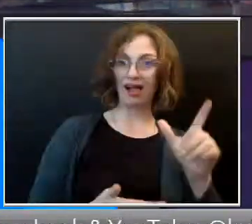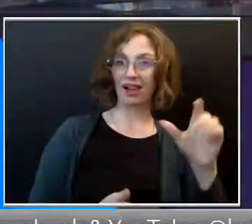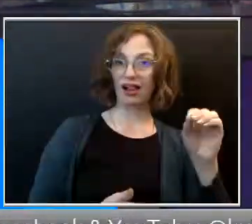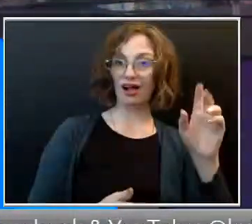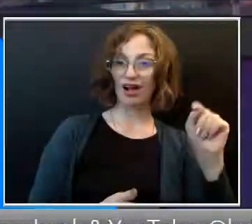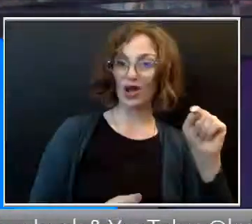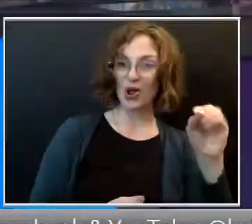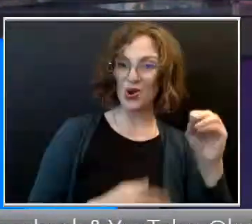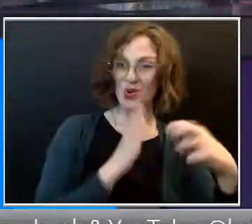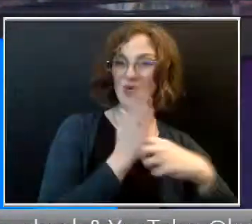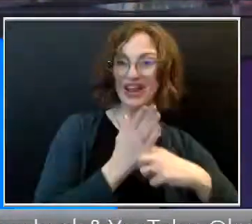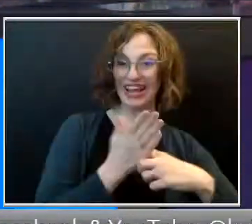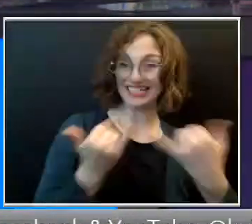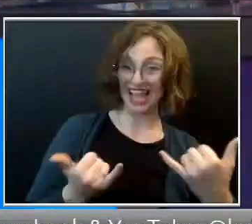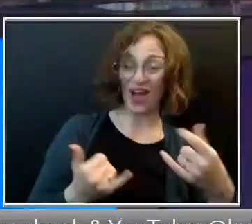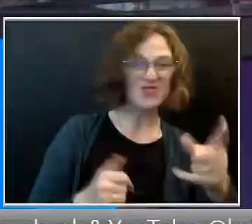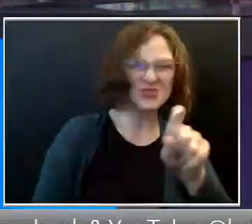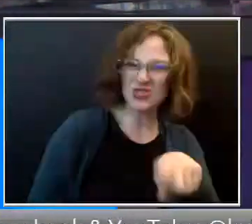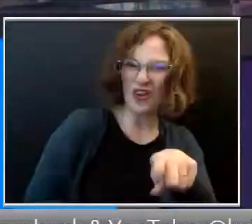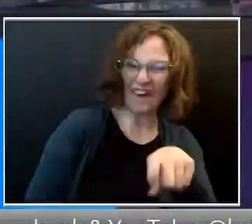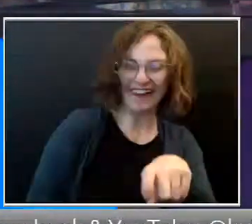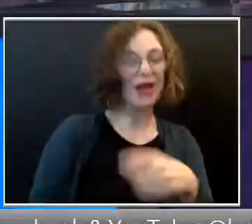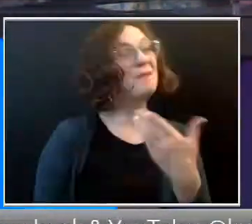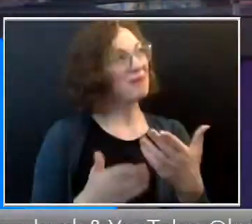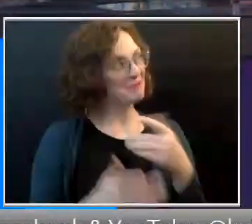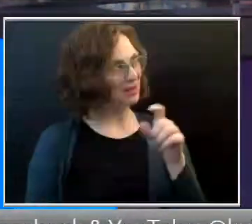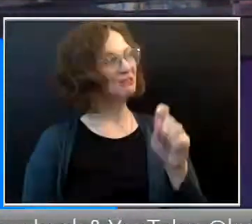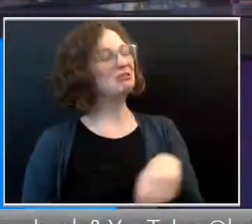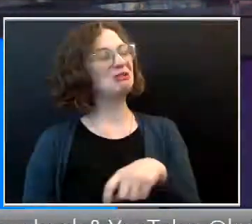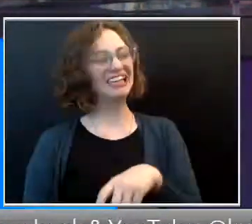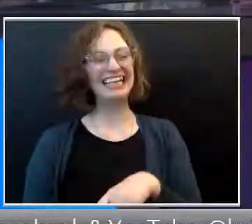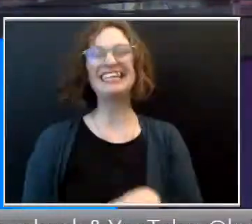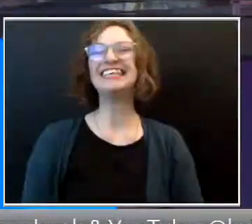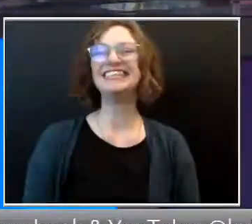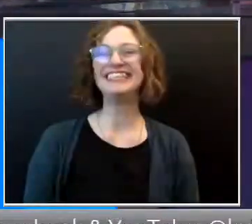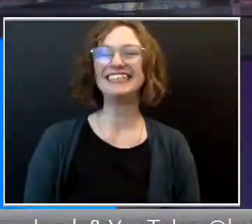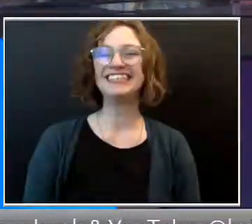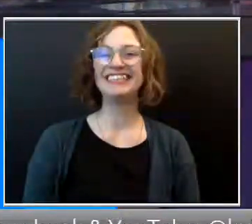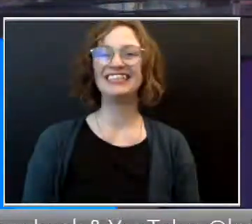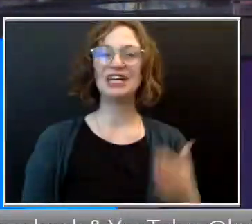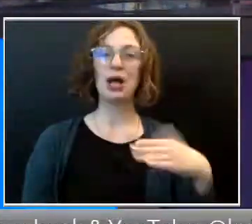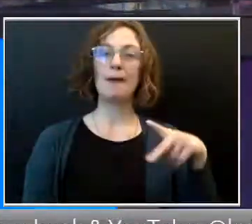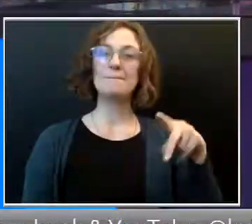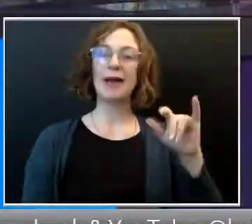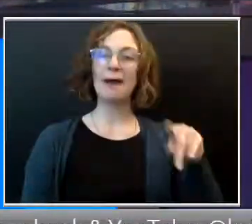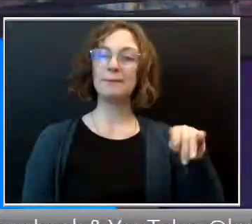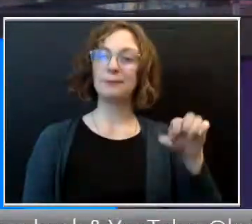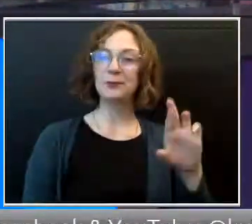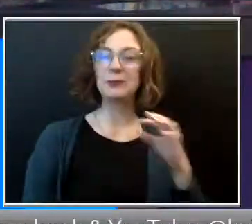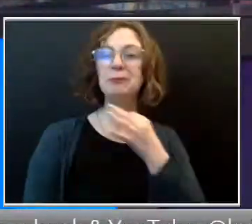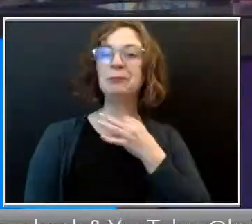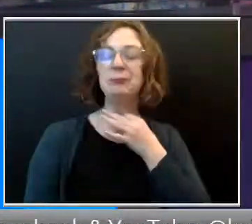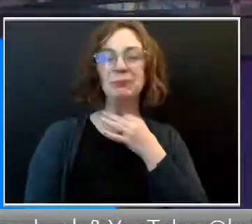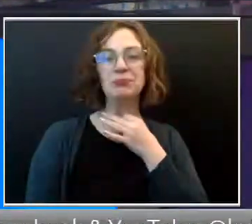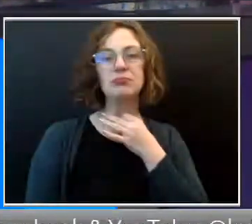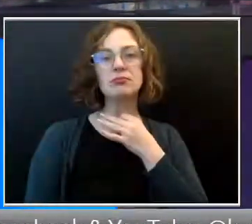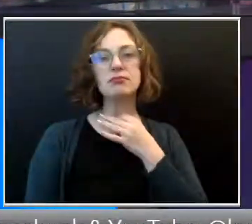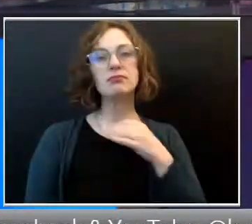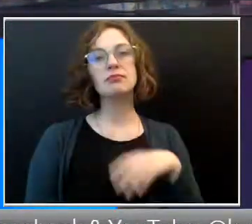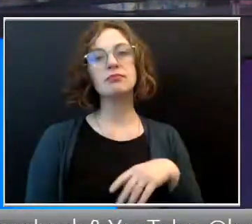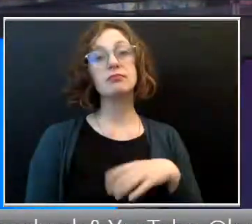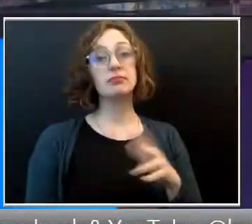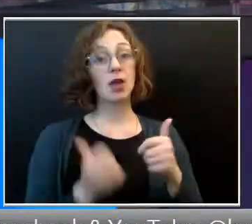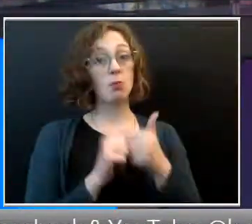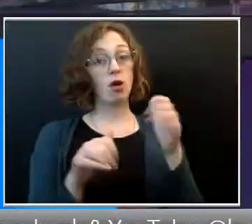should. You really should. Maybe I should. I think you should. Piper wants to know, is there a most common age to have a